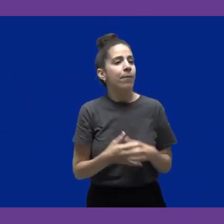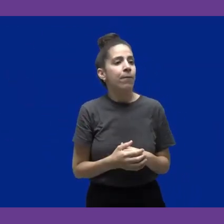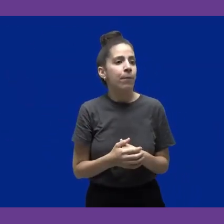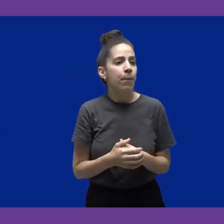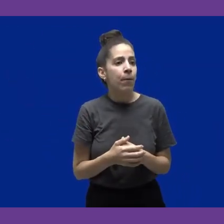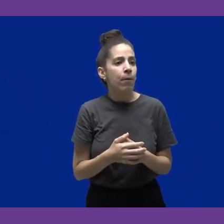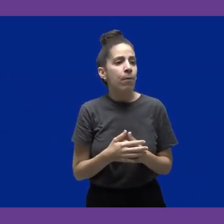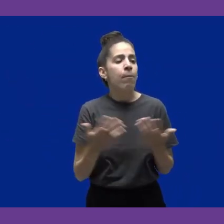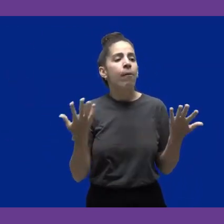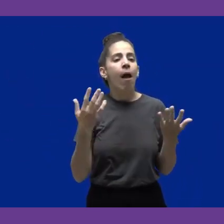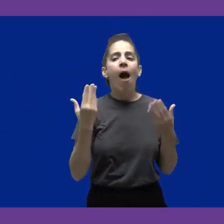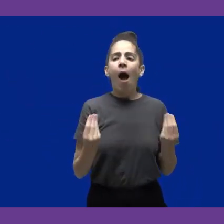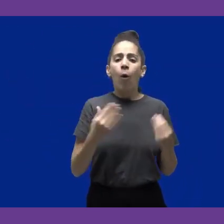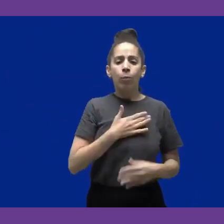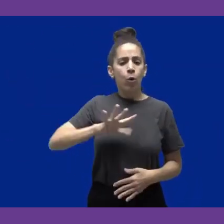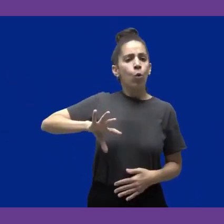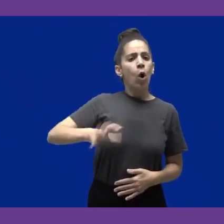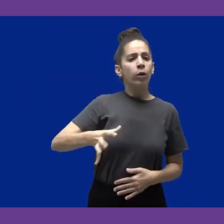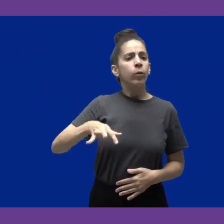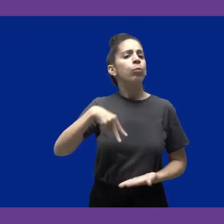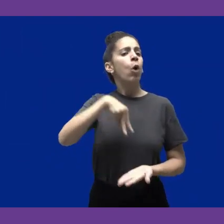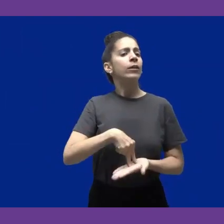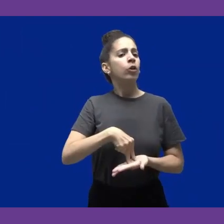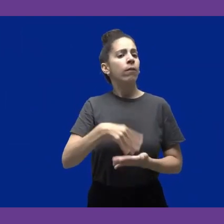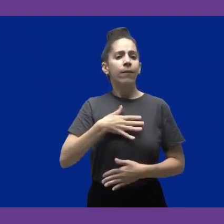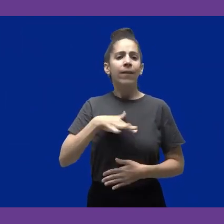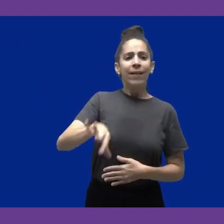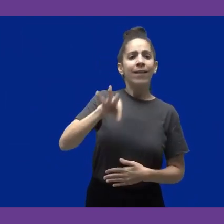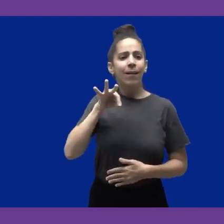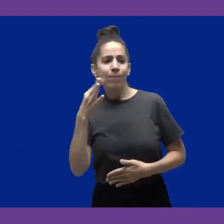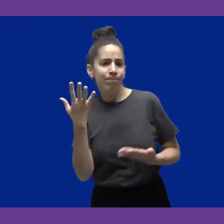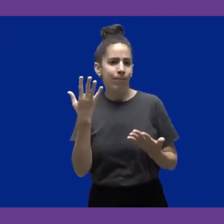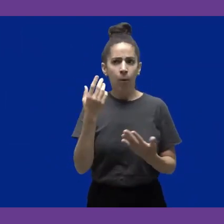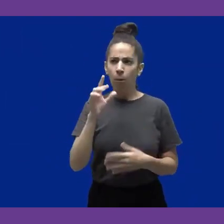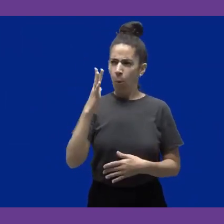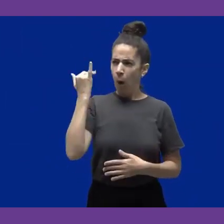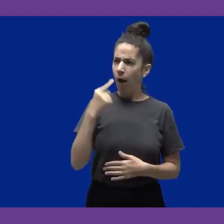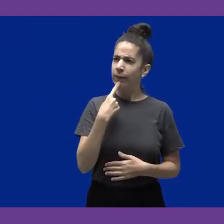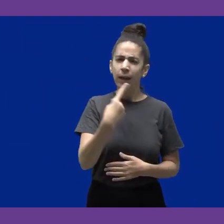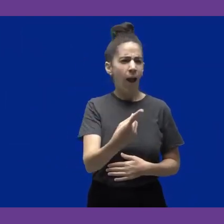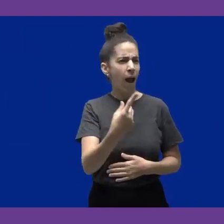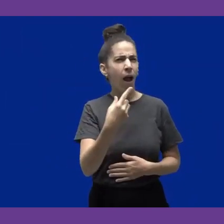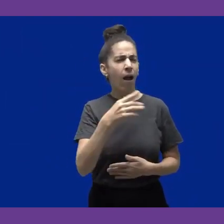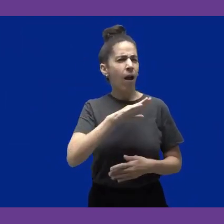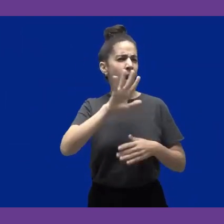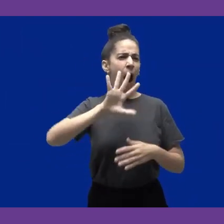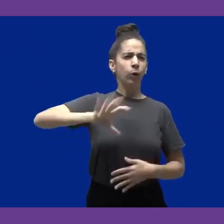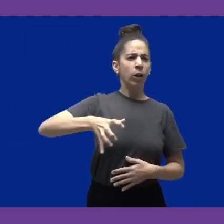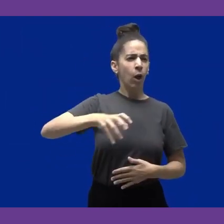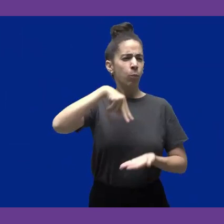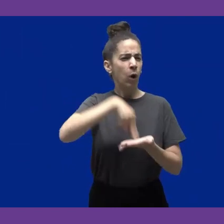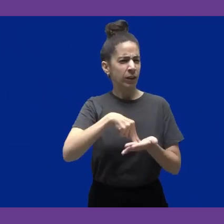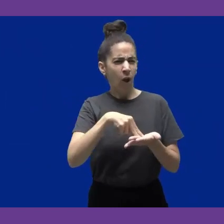position? Because a very important feature of standards is that they are developed with clear and transparent processes, and